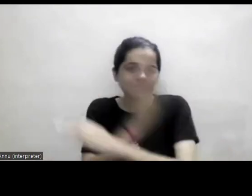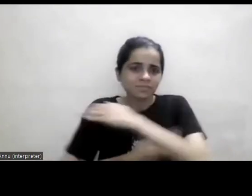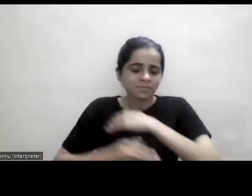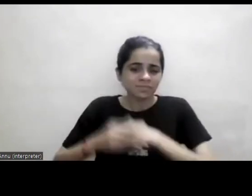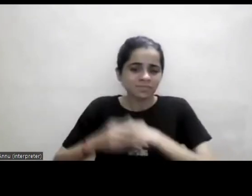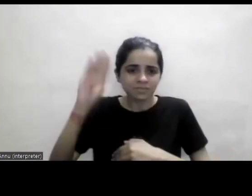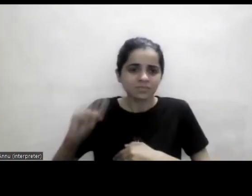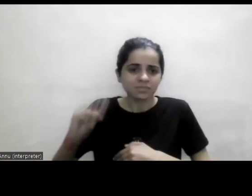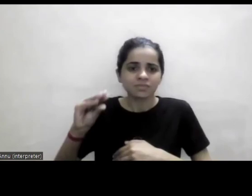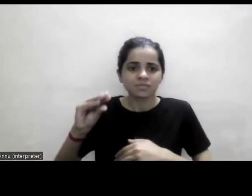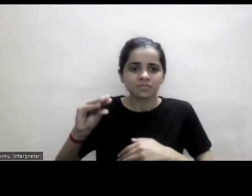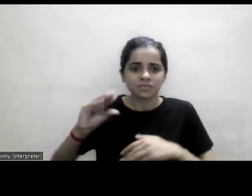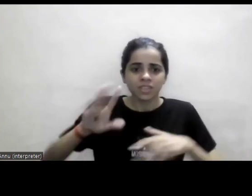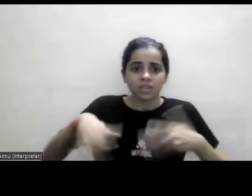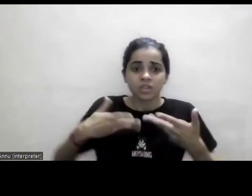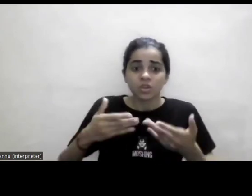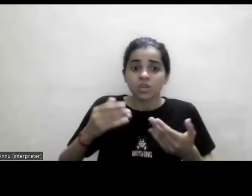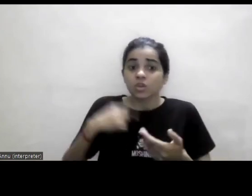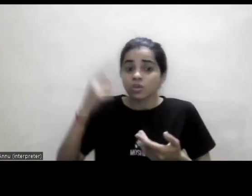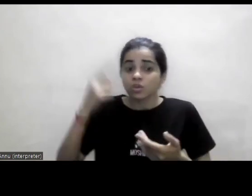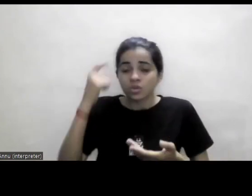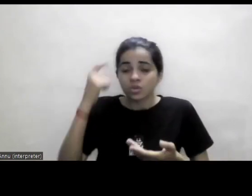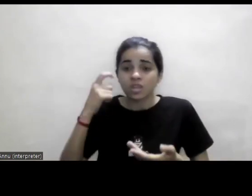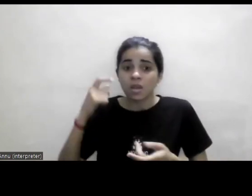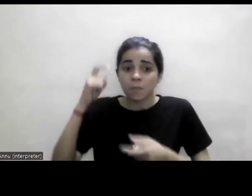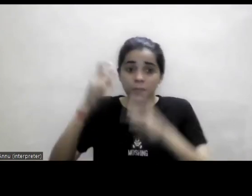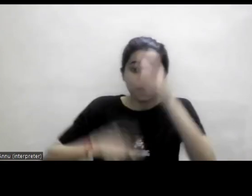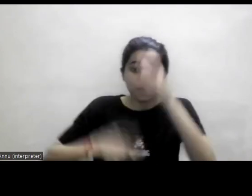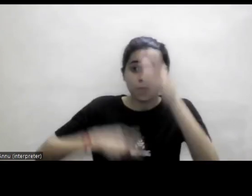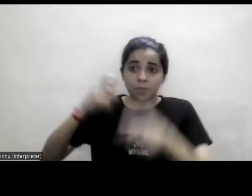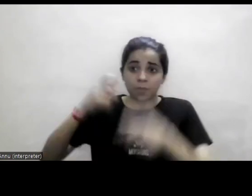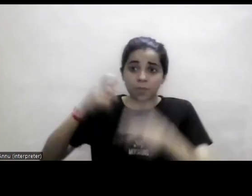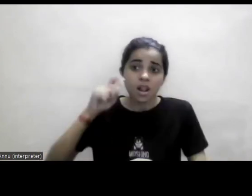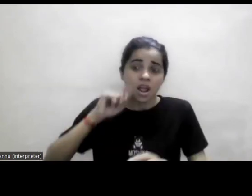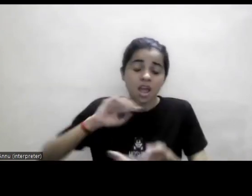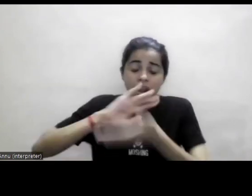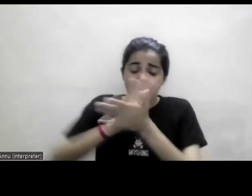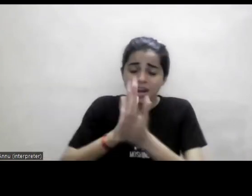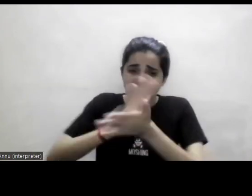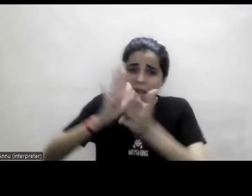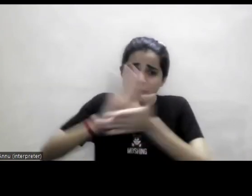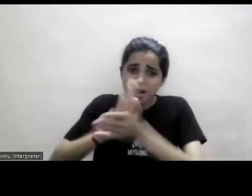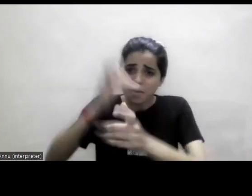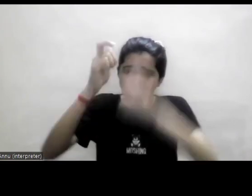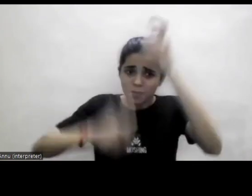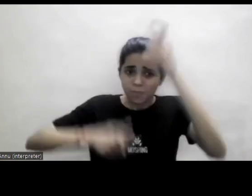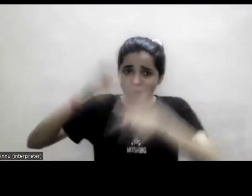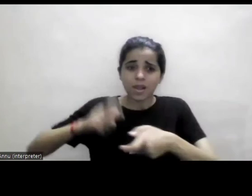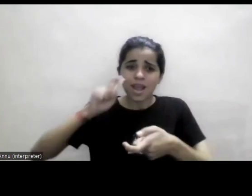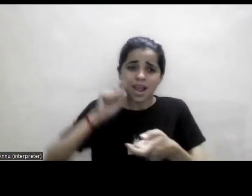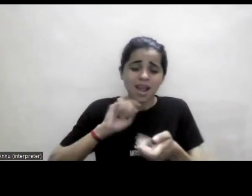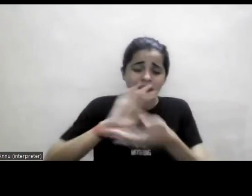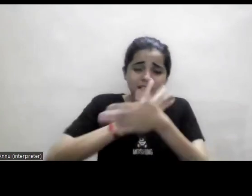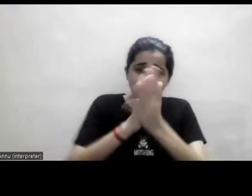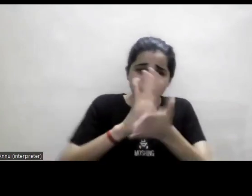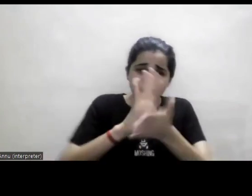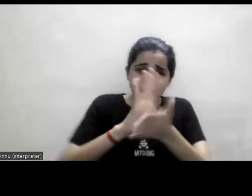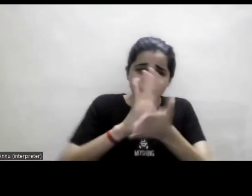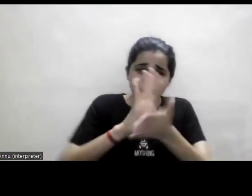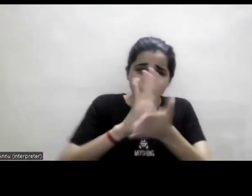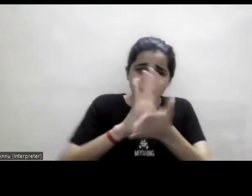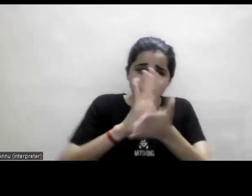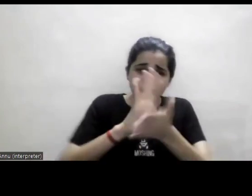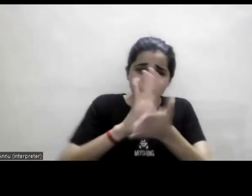And so she is raped again and again by the you know, during the time